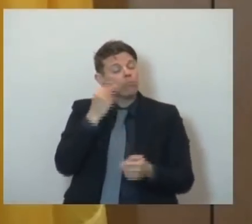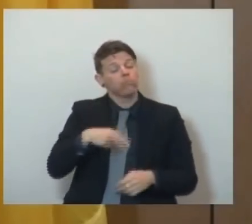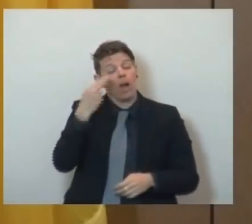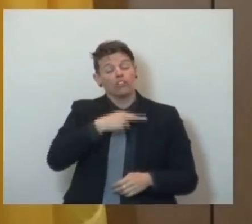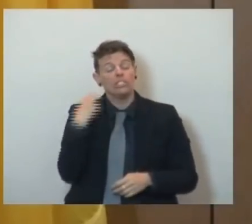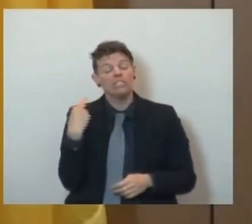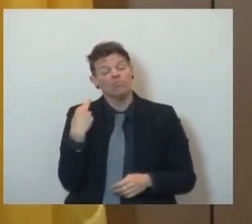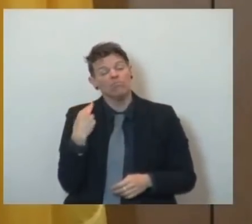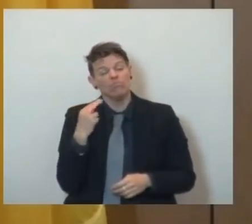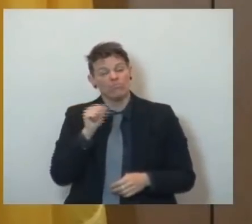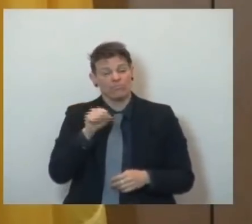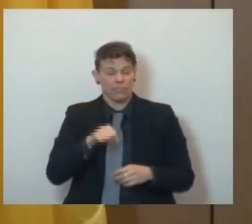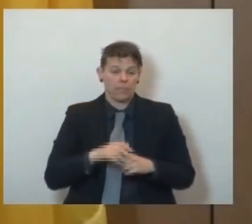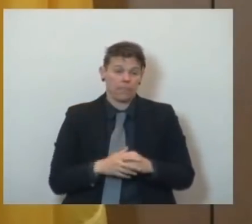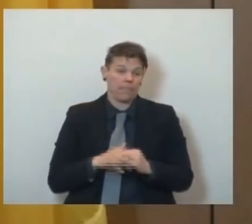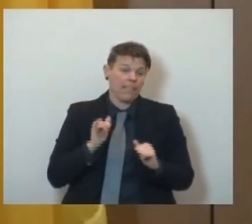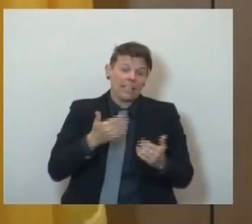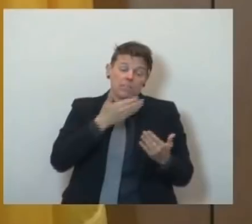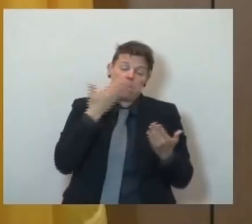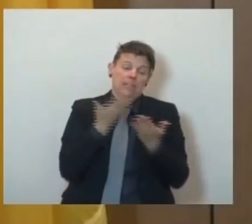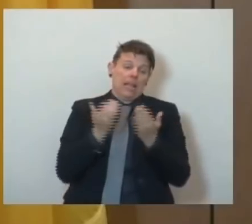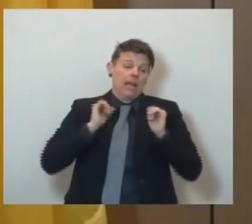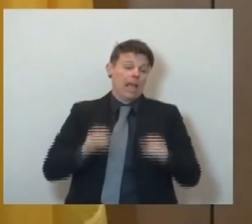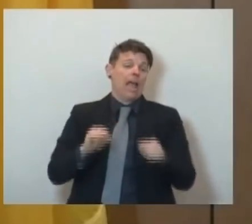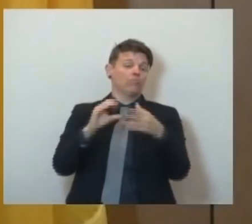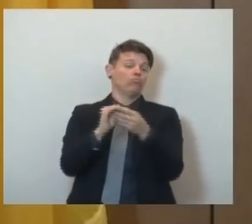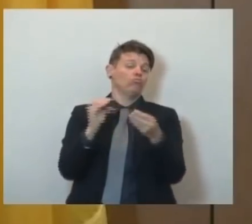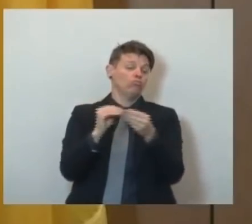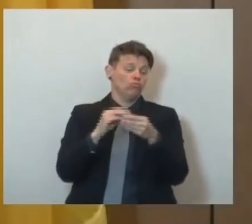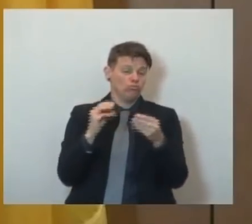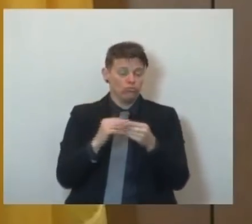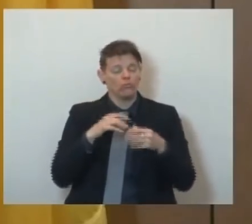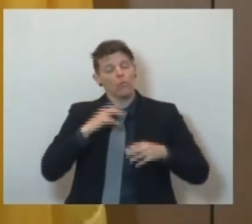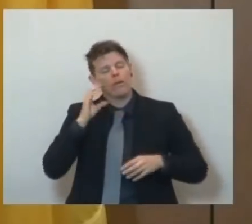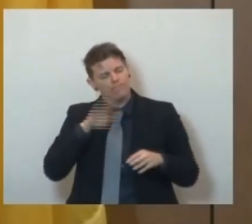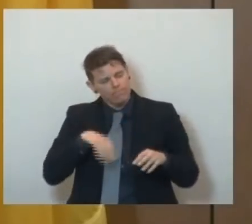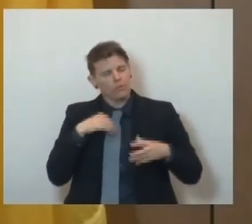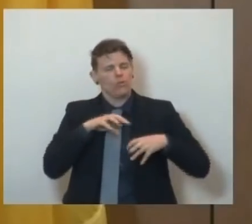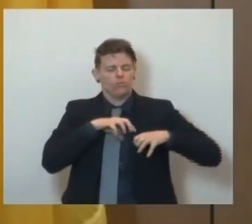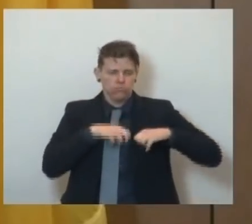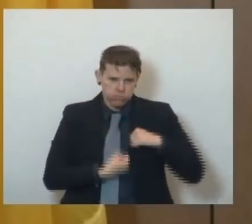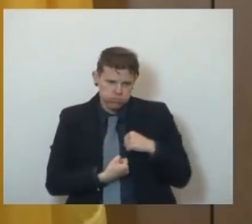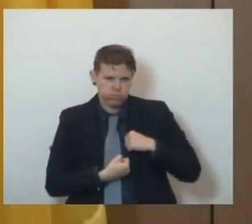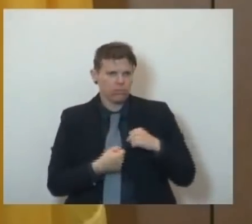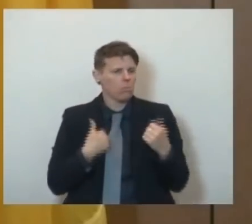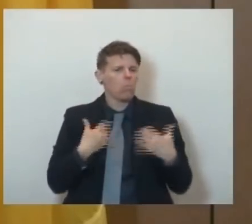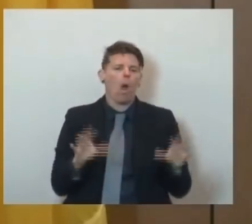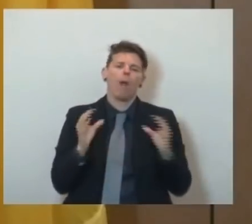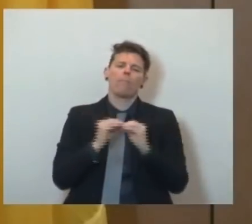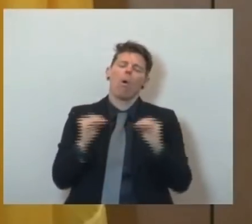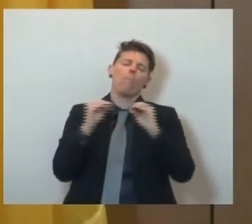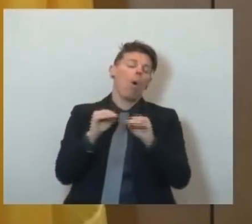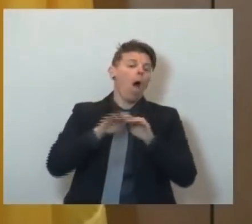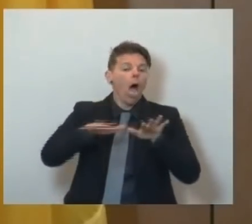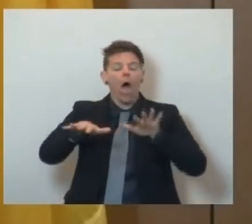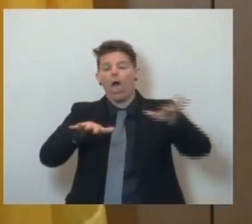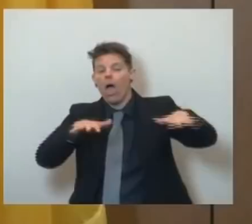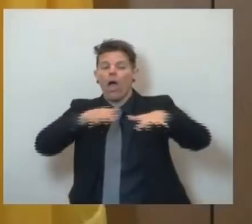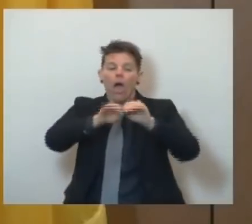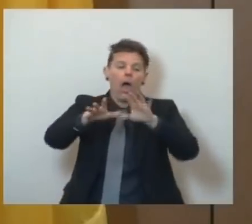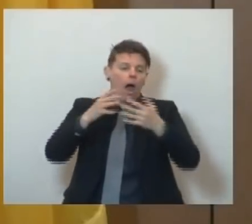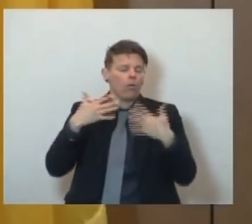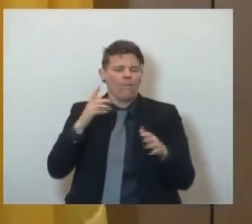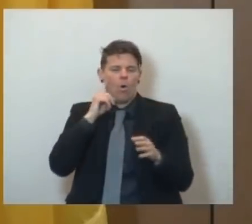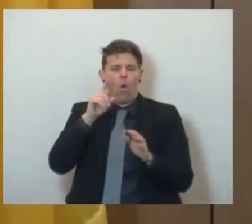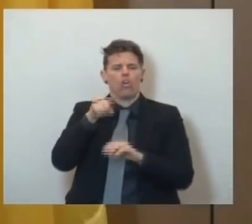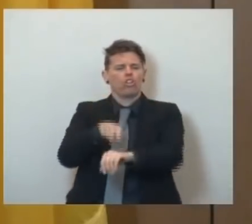The best thing I can say is we're devastated and don't want any more transmission in any more long-term care facilities